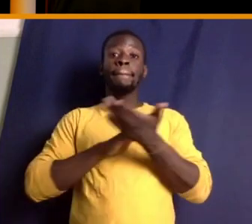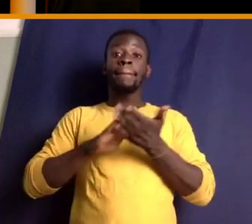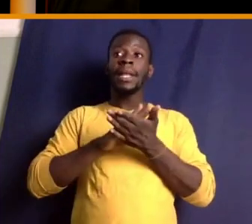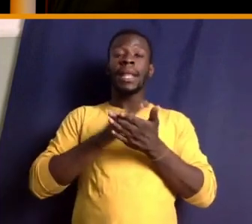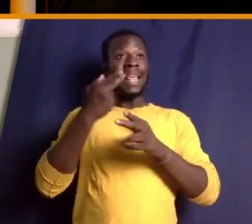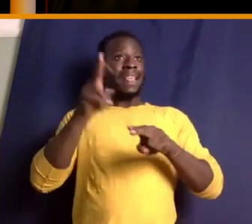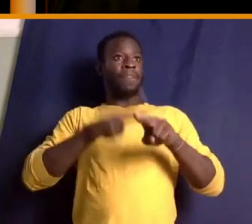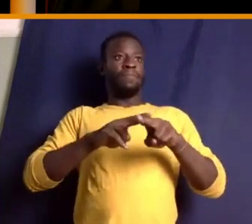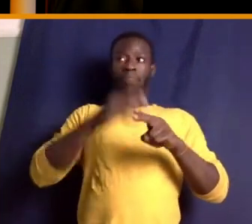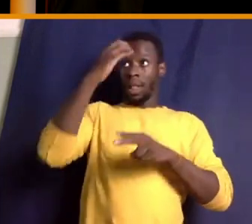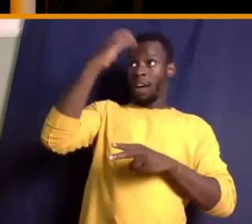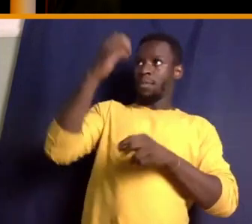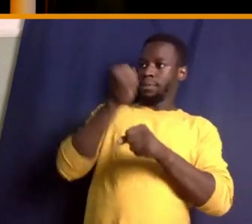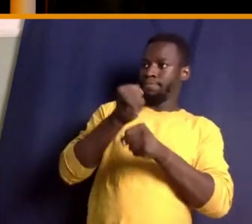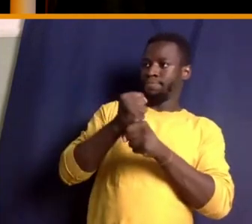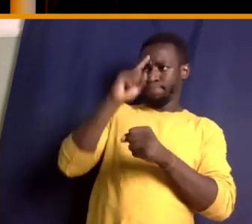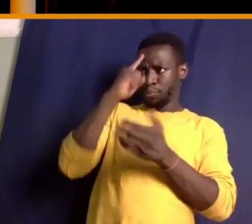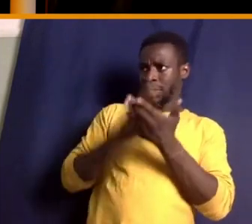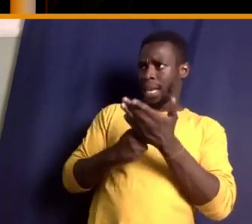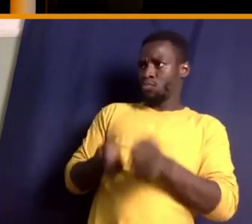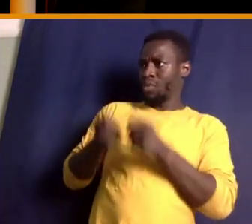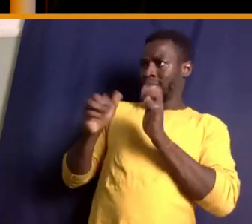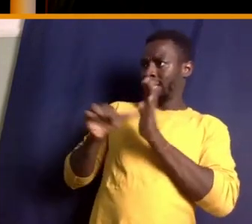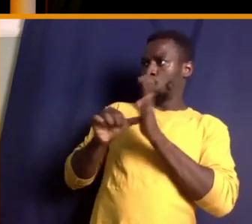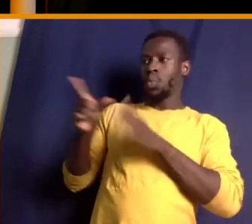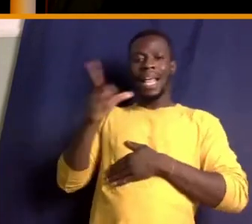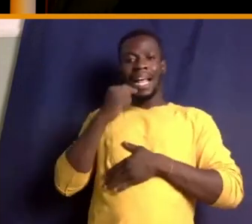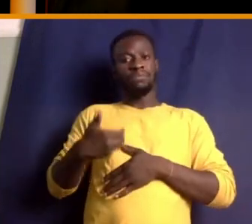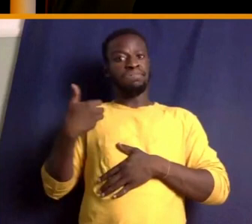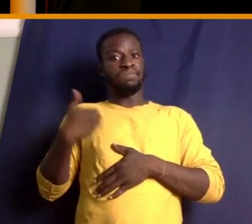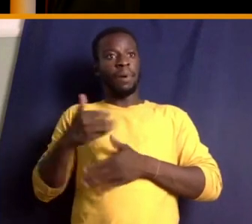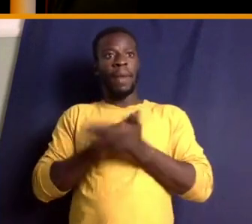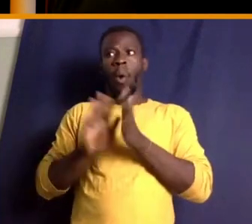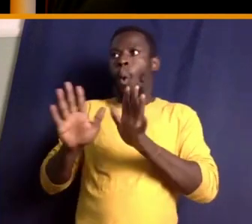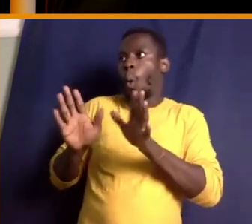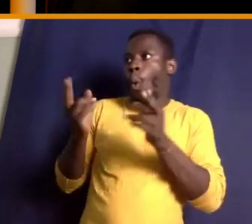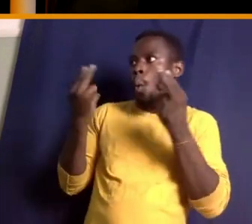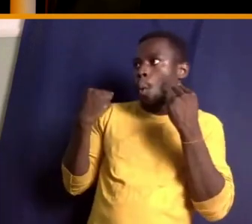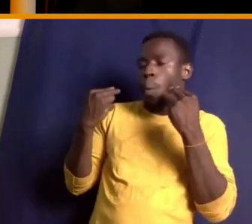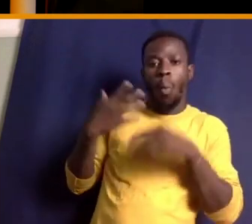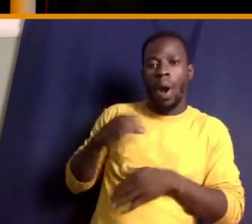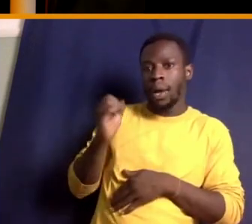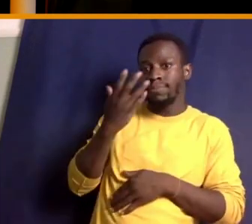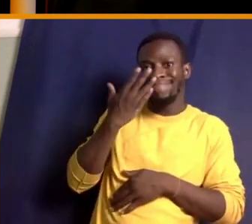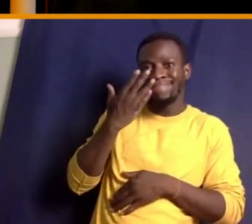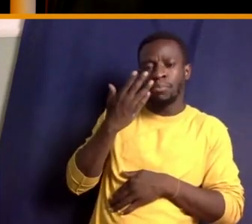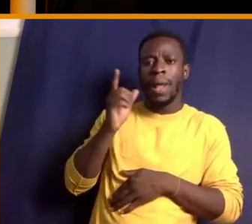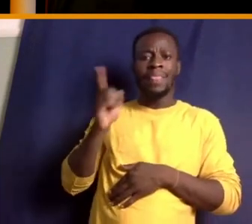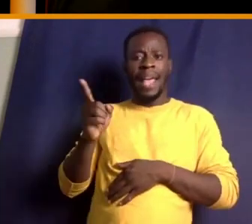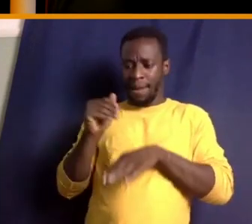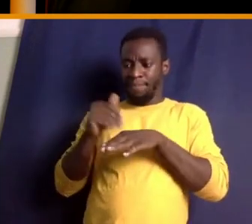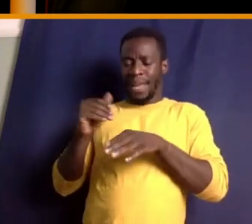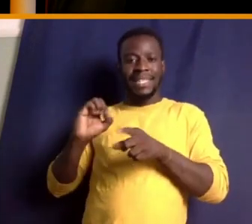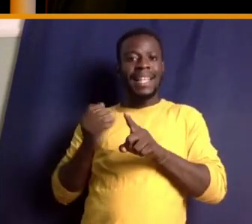company's revenues. This process must absolutely be resisted. Not only does it undermine democratic decision-making, it can